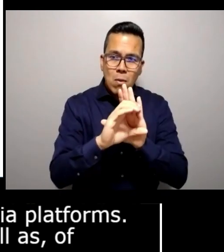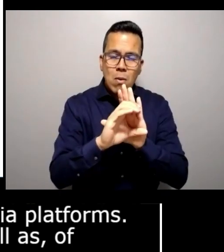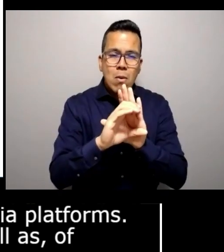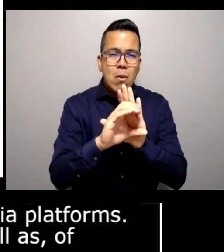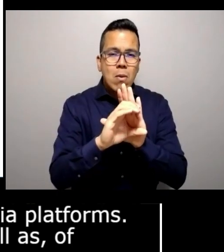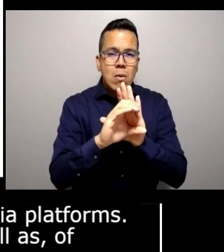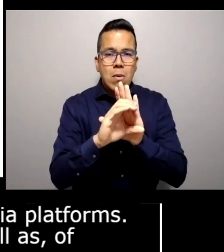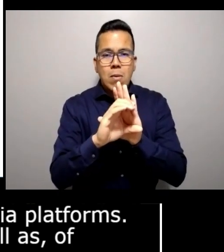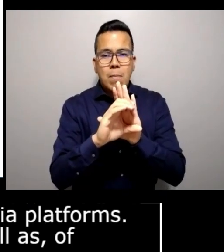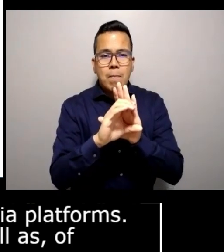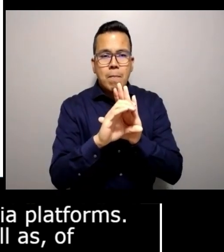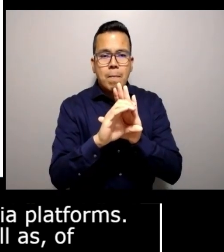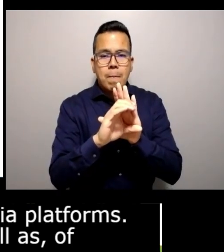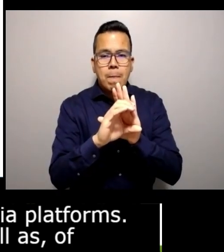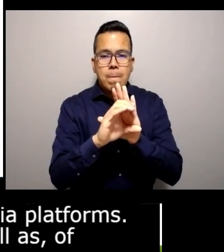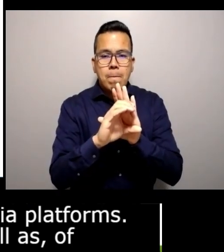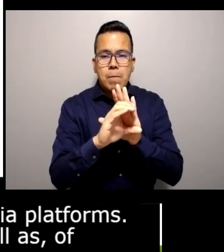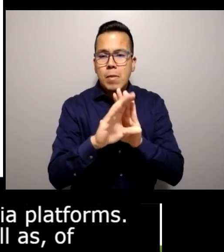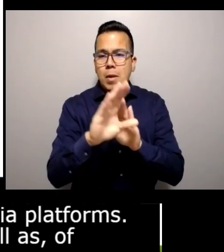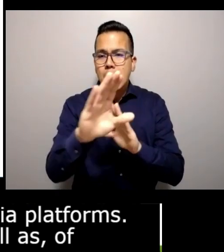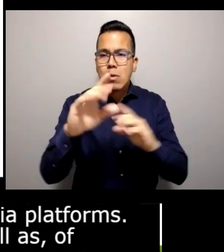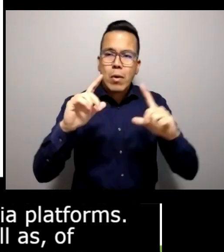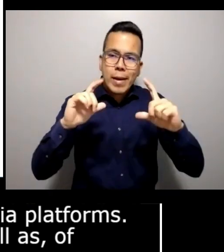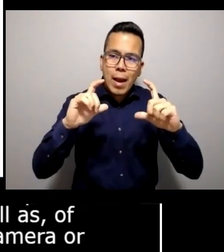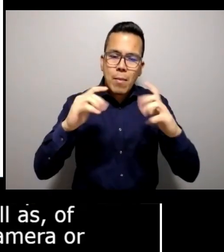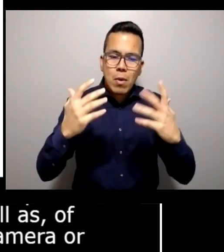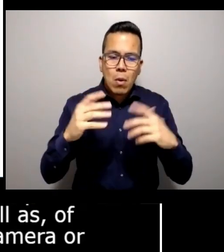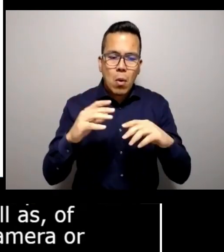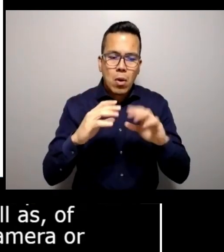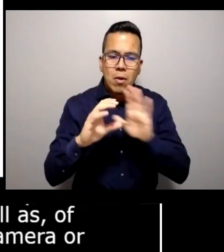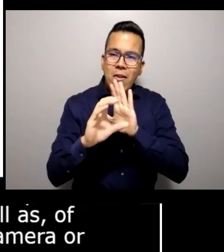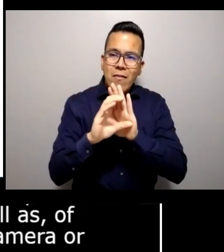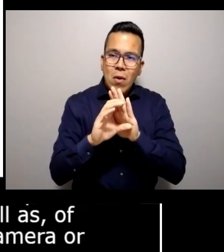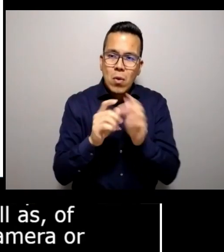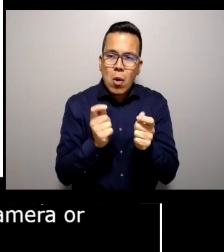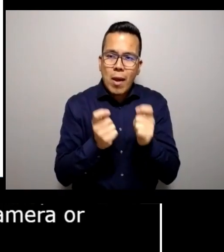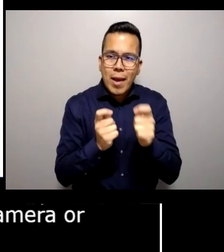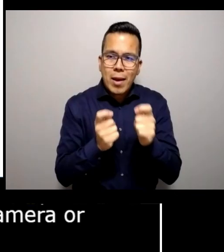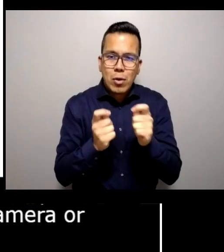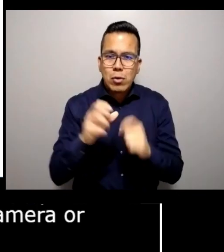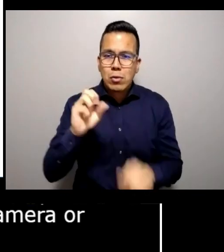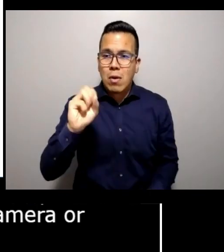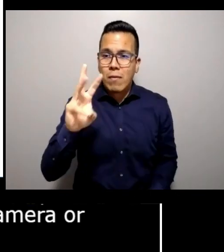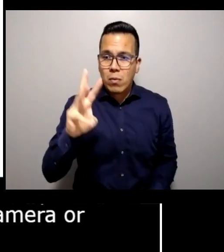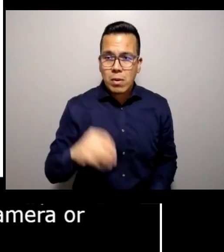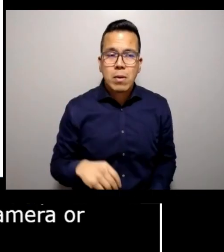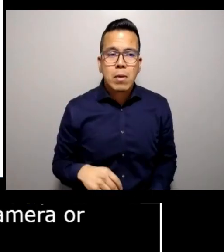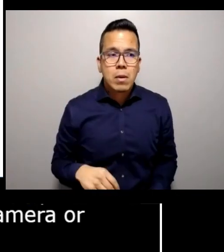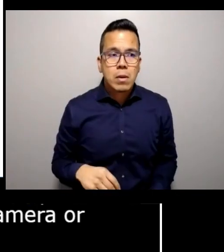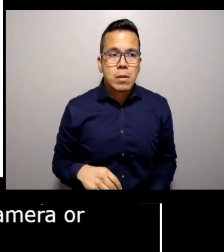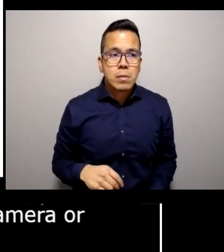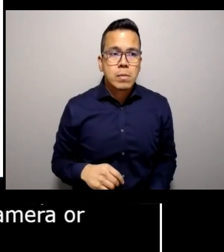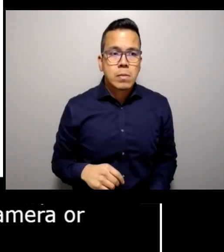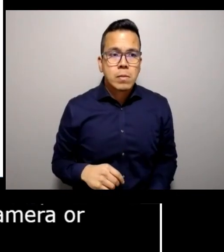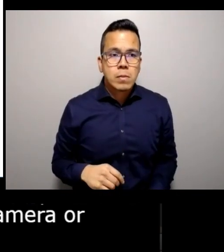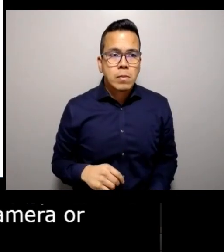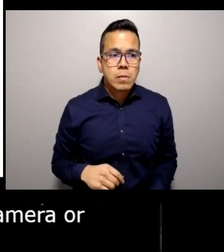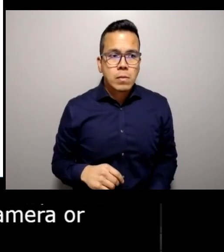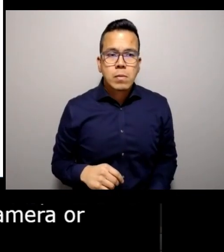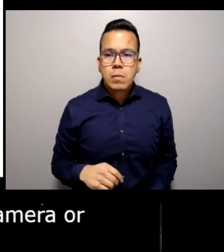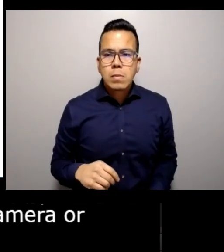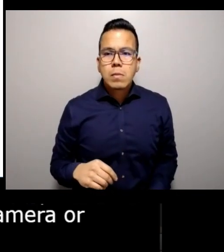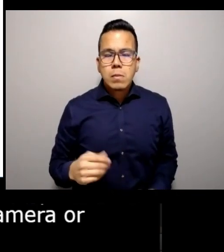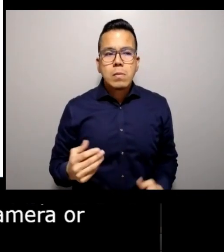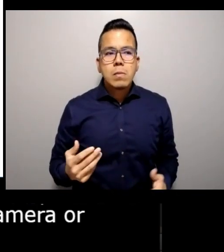camera or photo editor software. There are accessibility checkers in